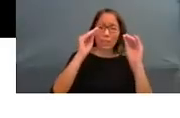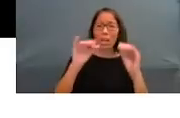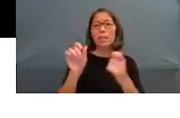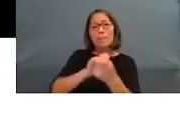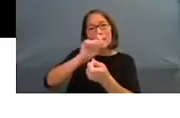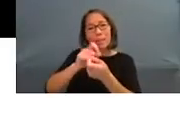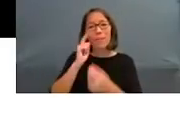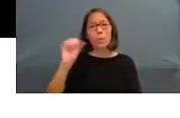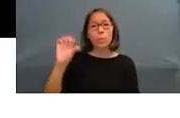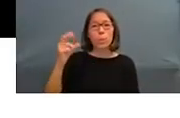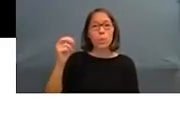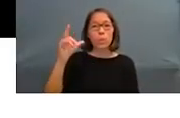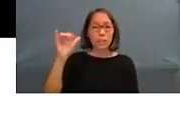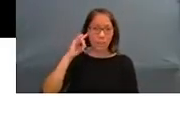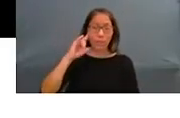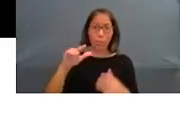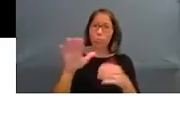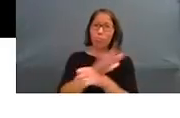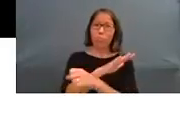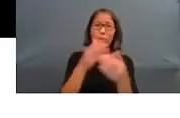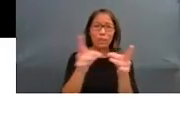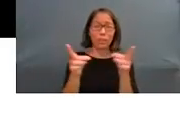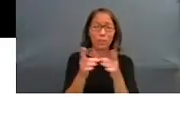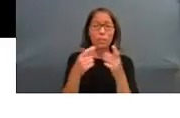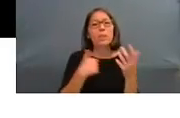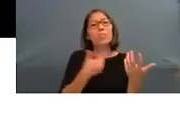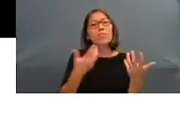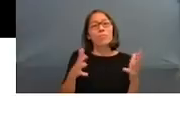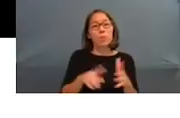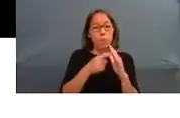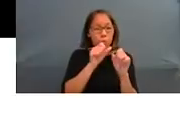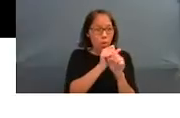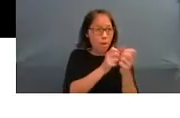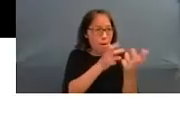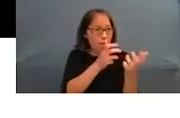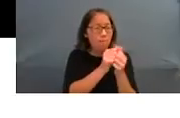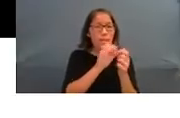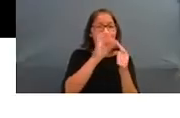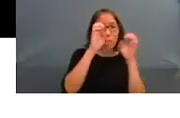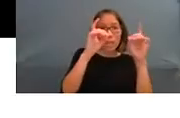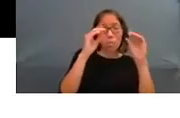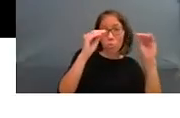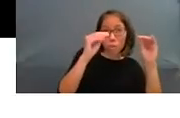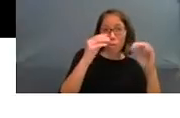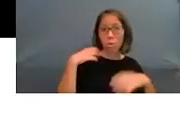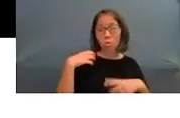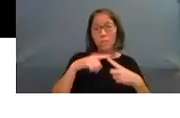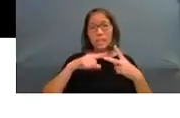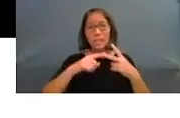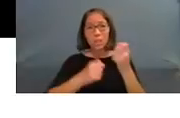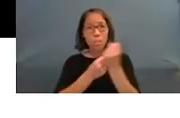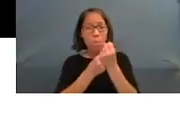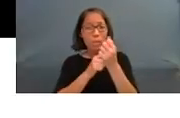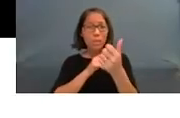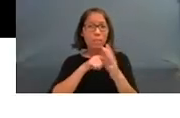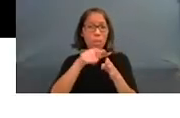whole district, but we are already starting to work with our special education instructional coaches and our support specialists so that they're going to